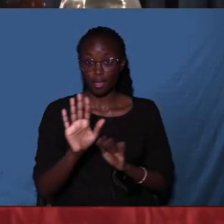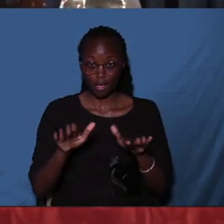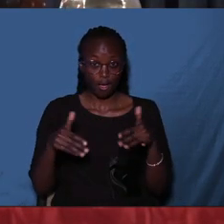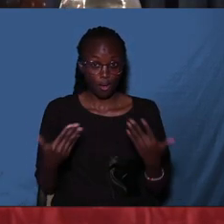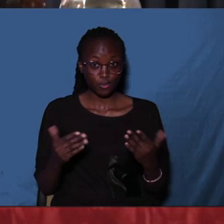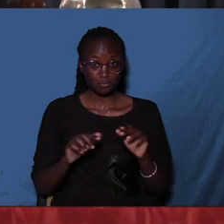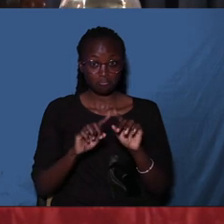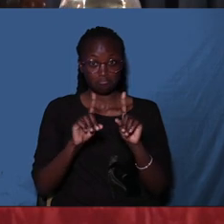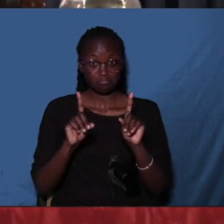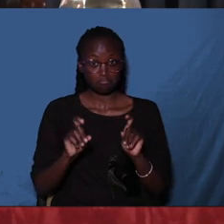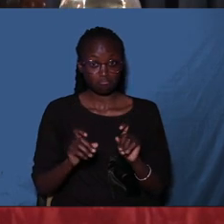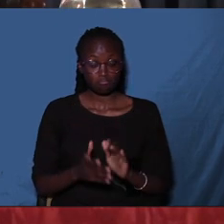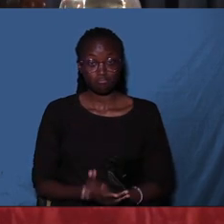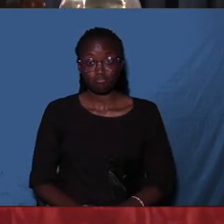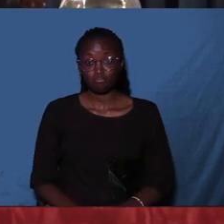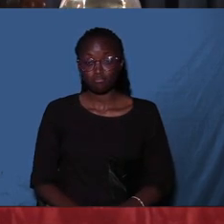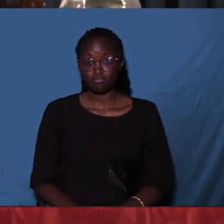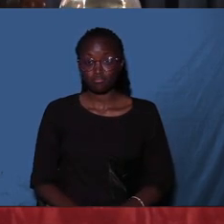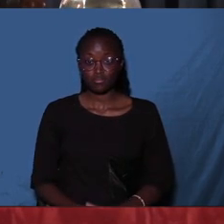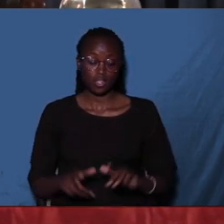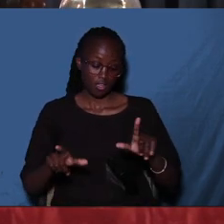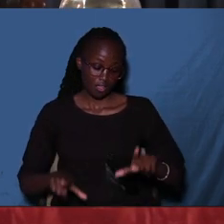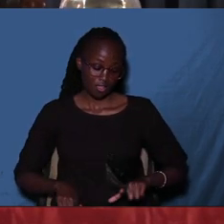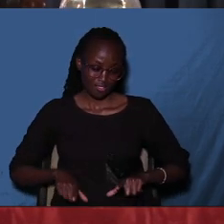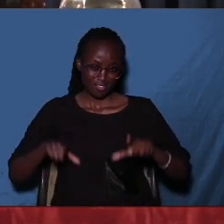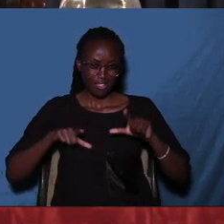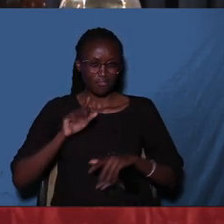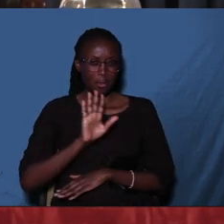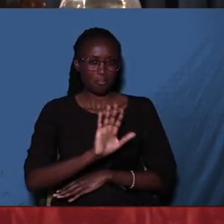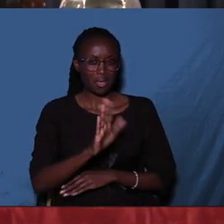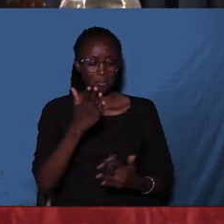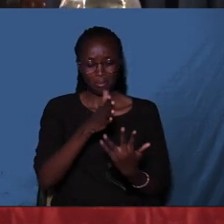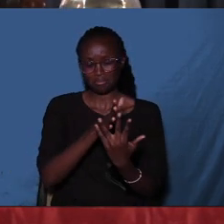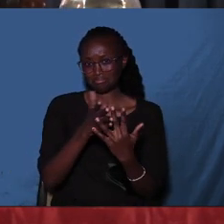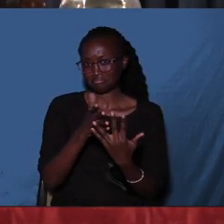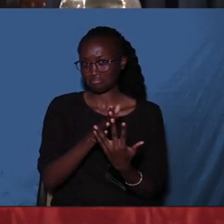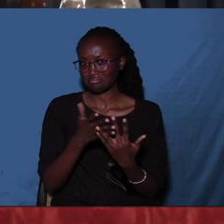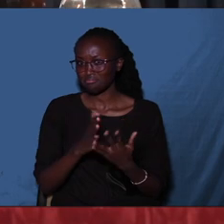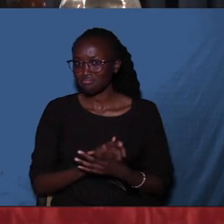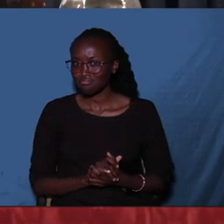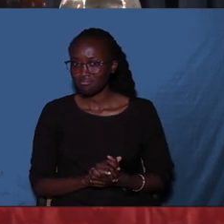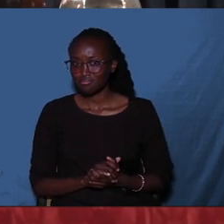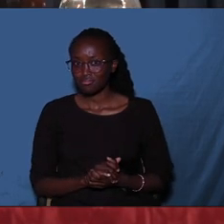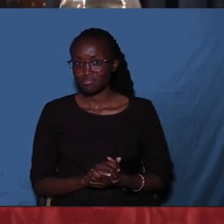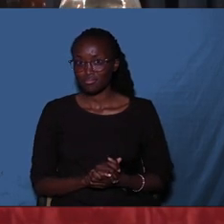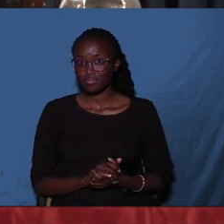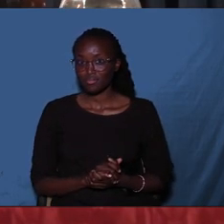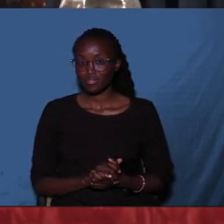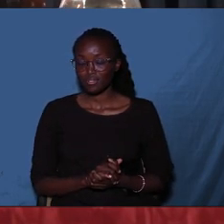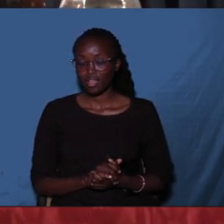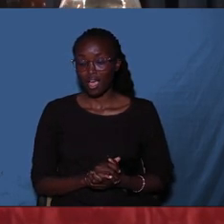living a double standard life, representing Jesus yet not representing him? Do you have a life which is